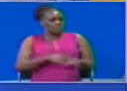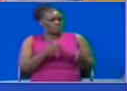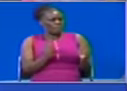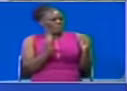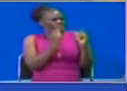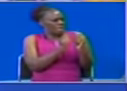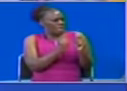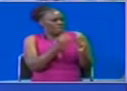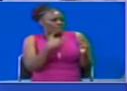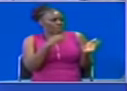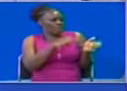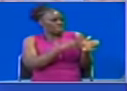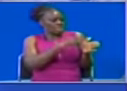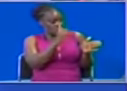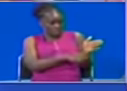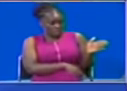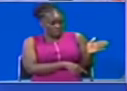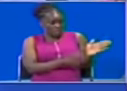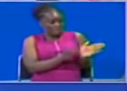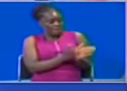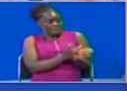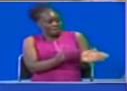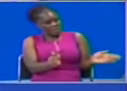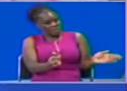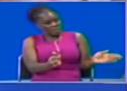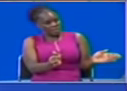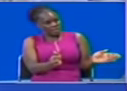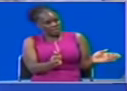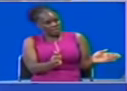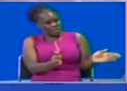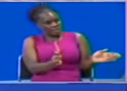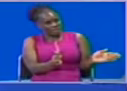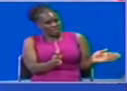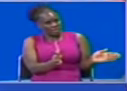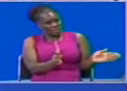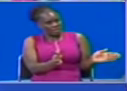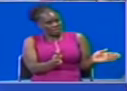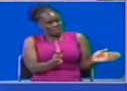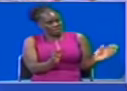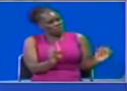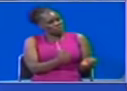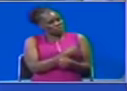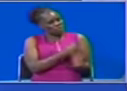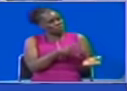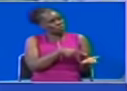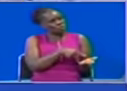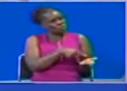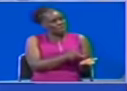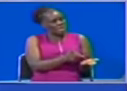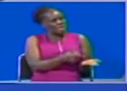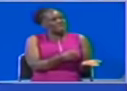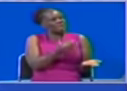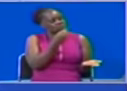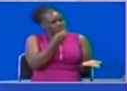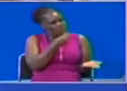pained, because it means, therefore, that the public, who can scarcely afford even, you know, to put food on their